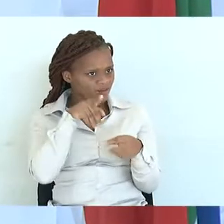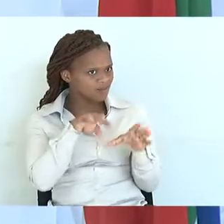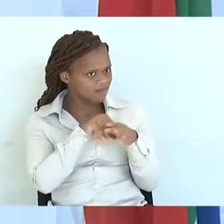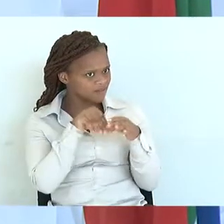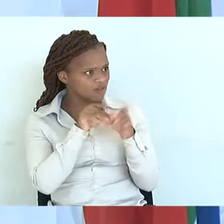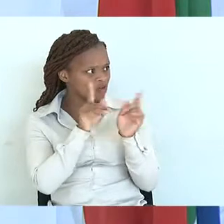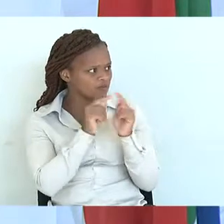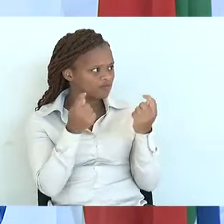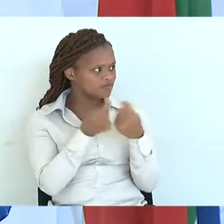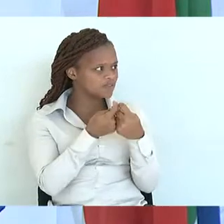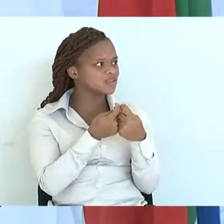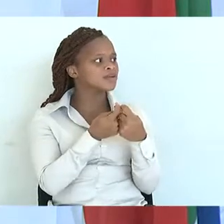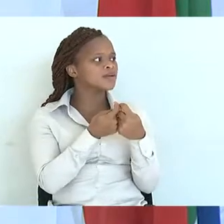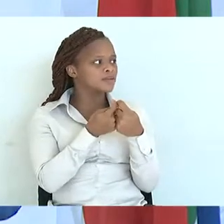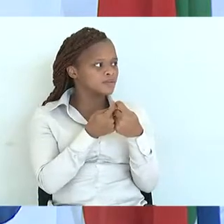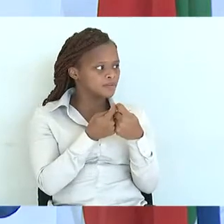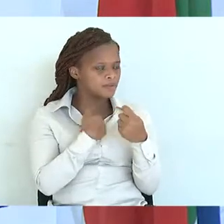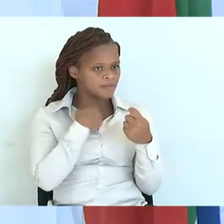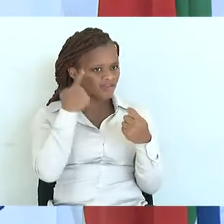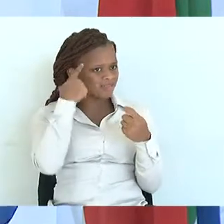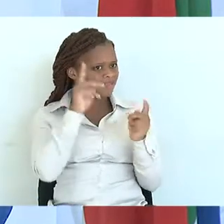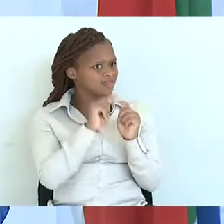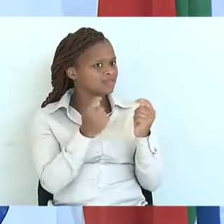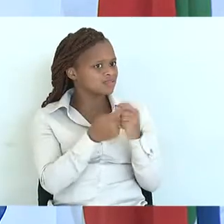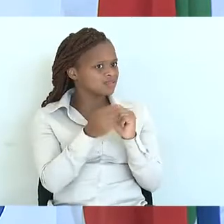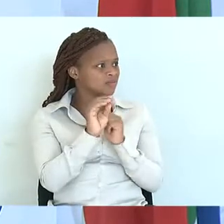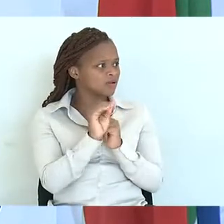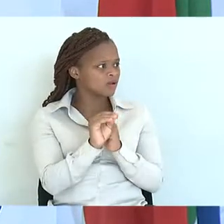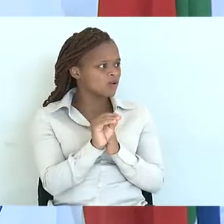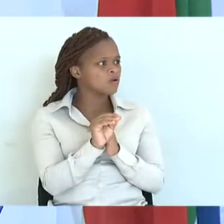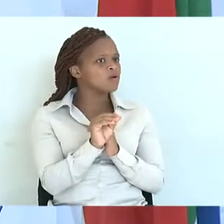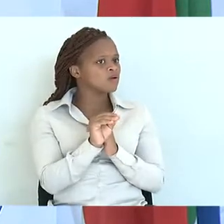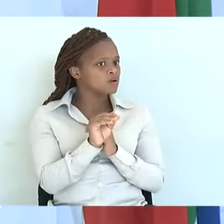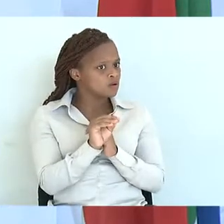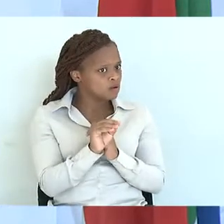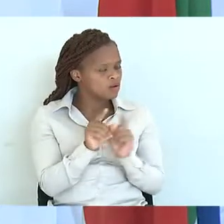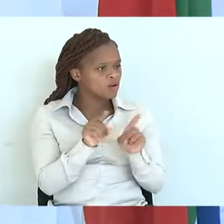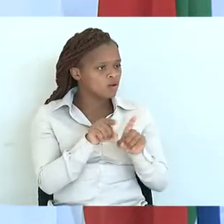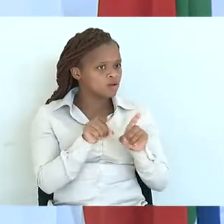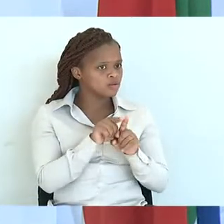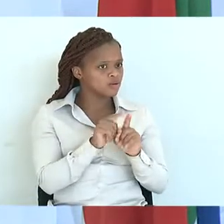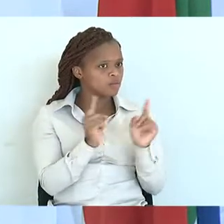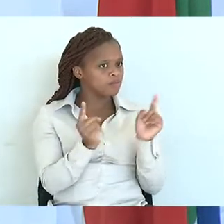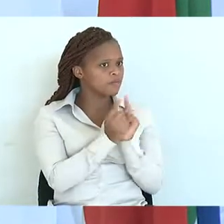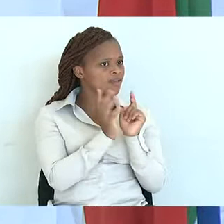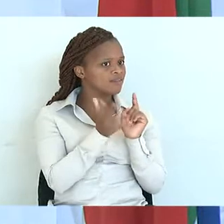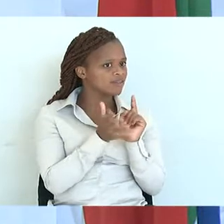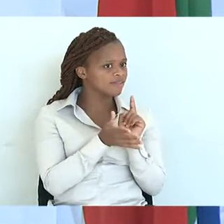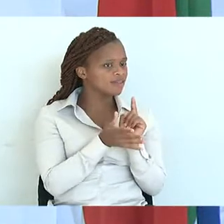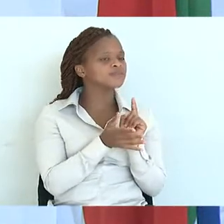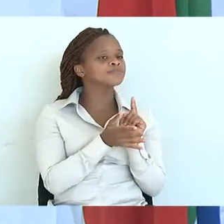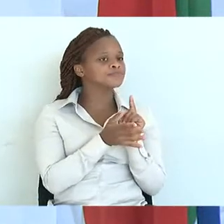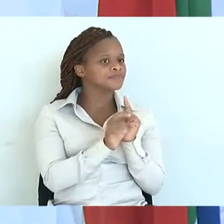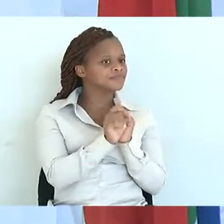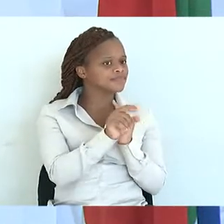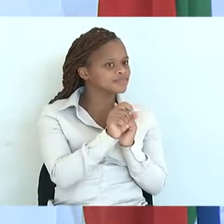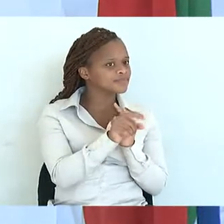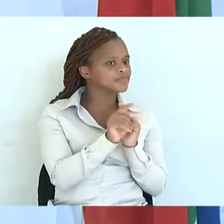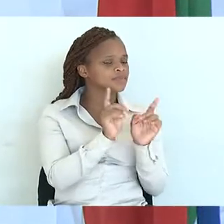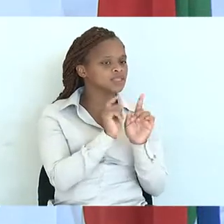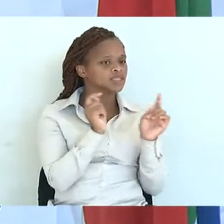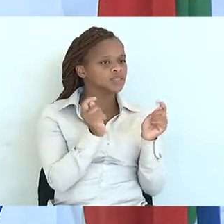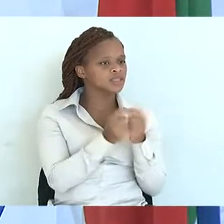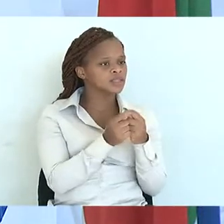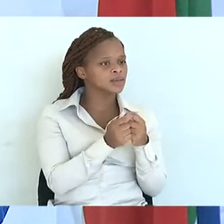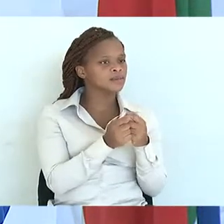as a Kokstad. I believe that the team has also once met and then is led by Seaboard Advocate Bill with Land Claim